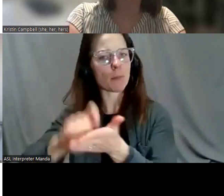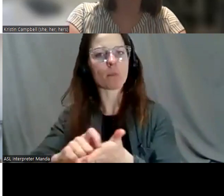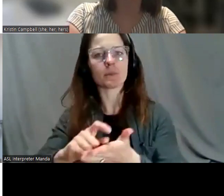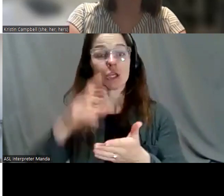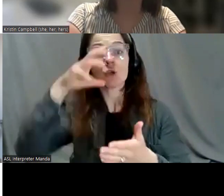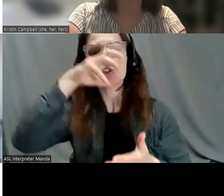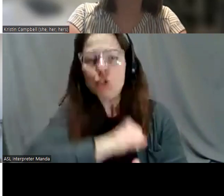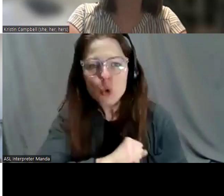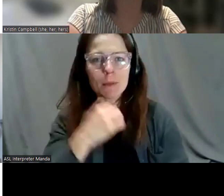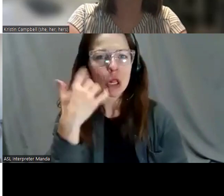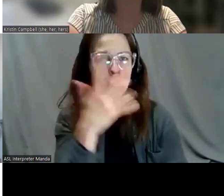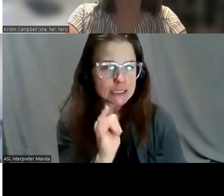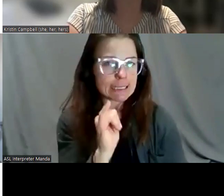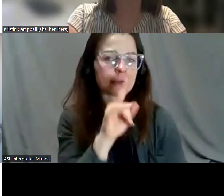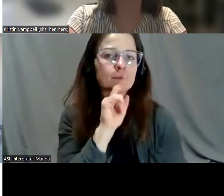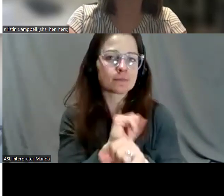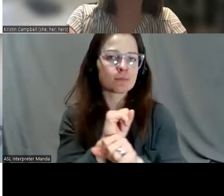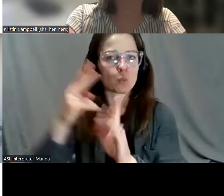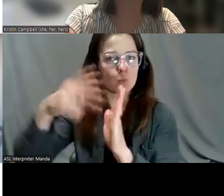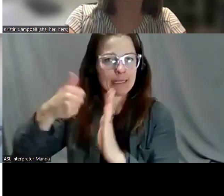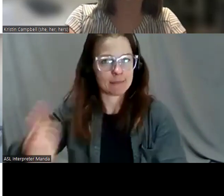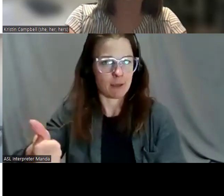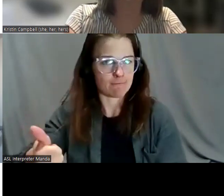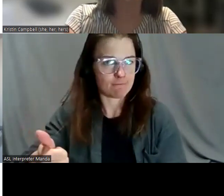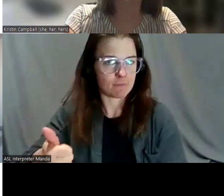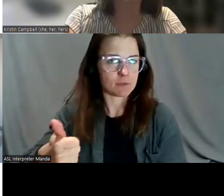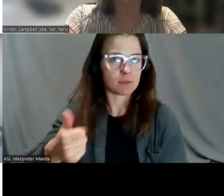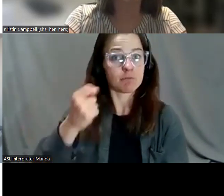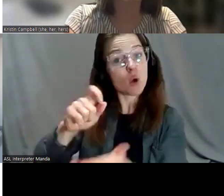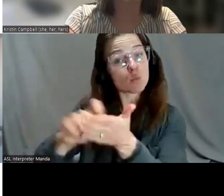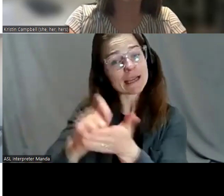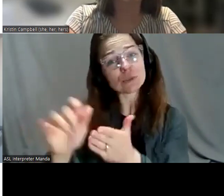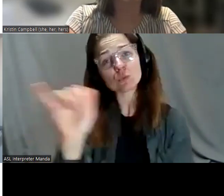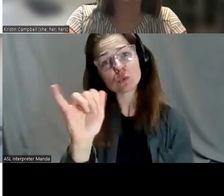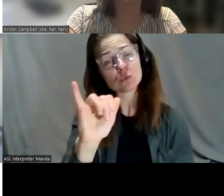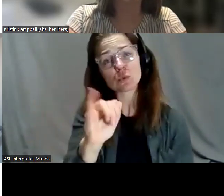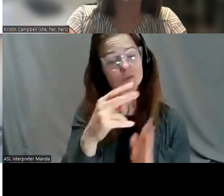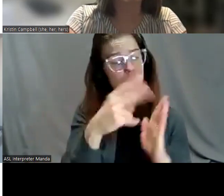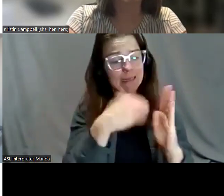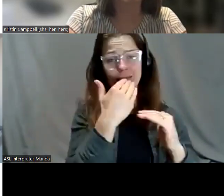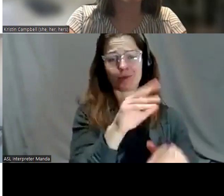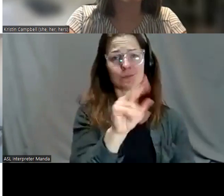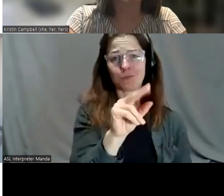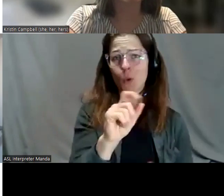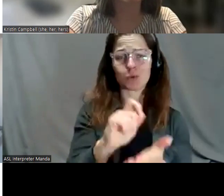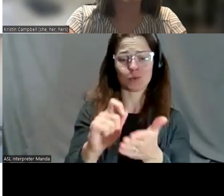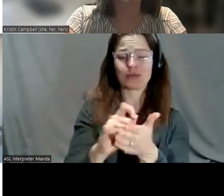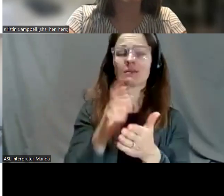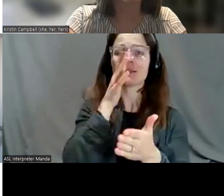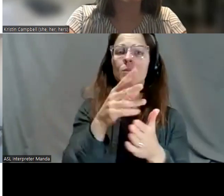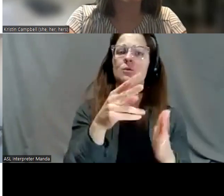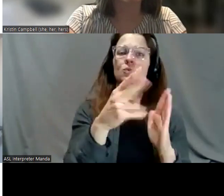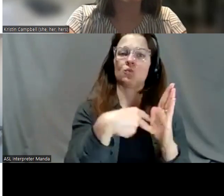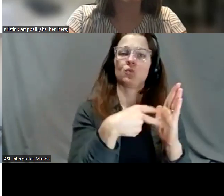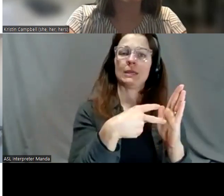physically. And not only reading, actually, even writing. So they had reader slaves, but they